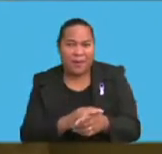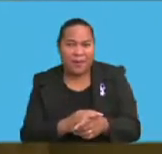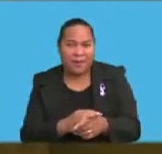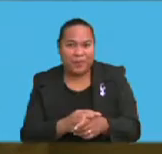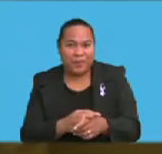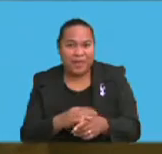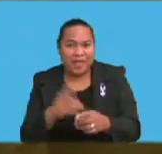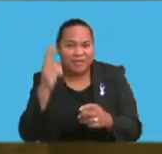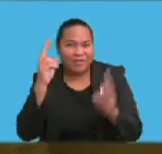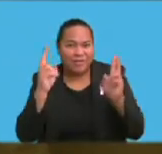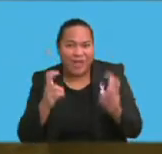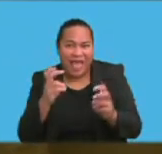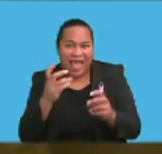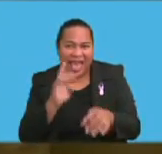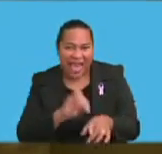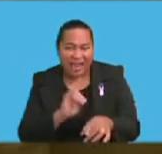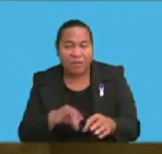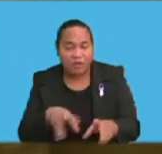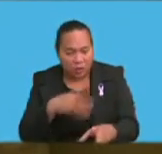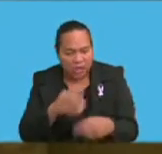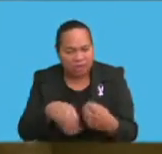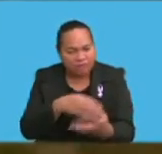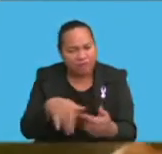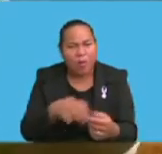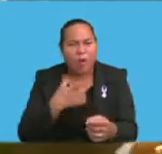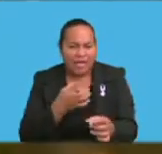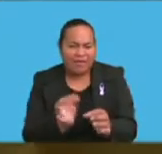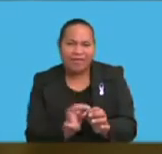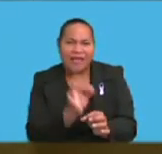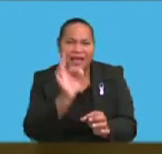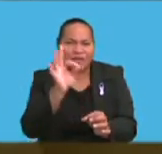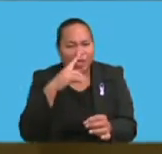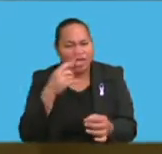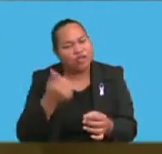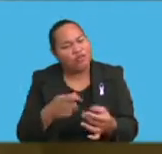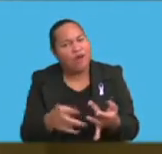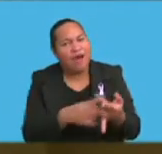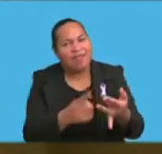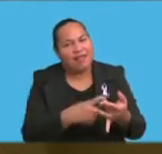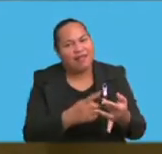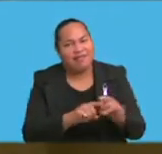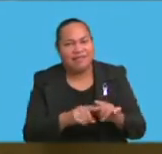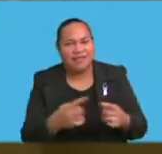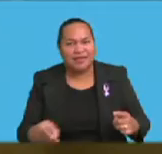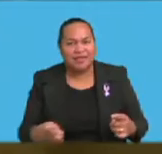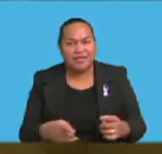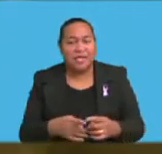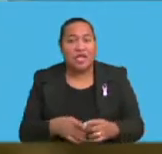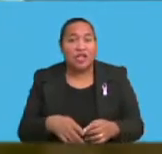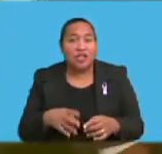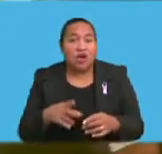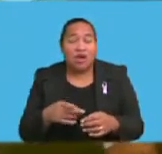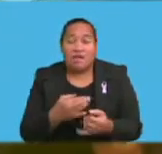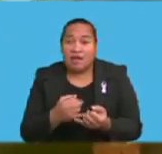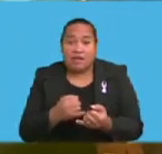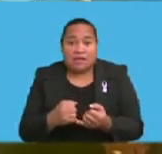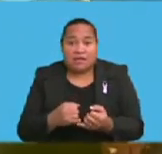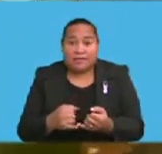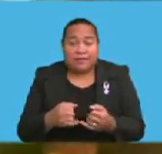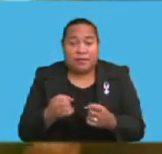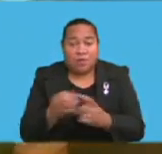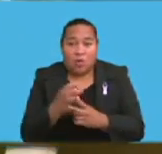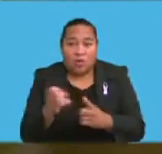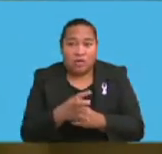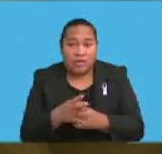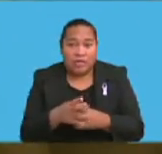well by the ministry in that regard. Very quickly on infrastructure, resilient infrastructure is very, very critical as well.